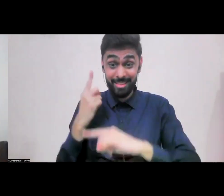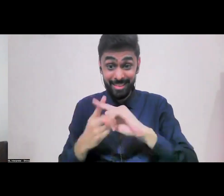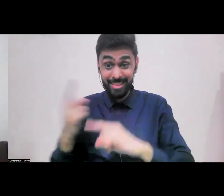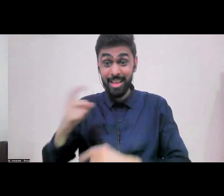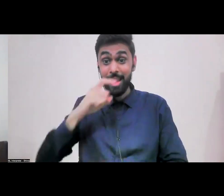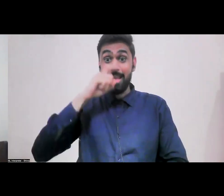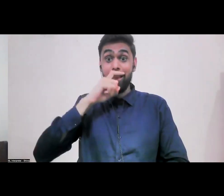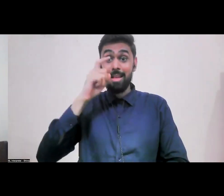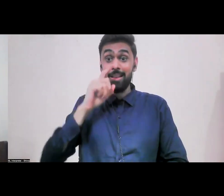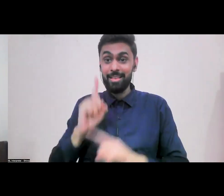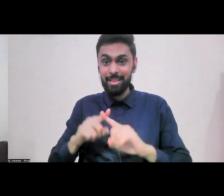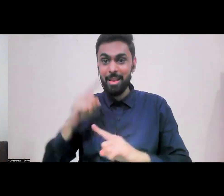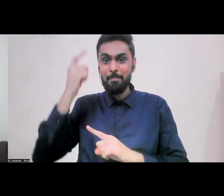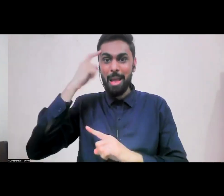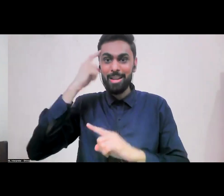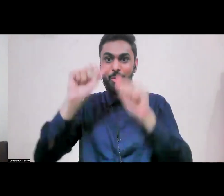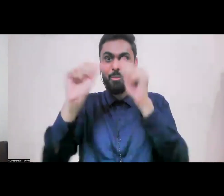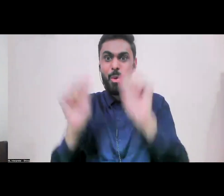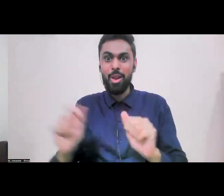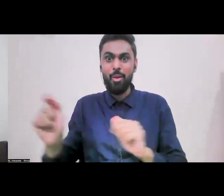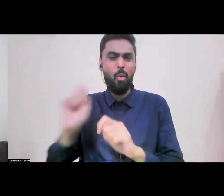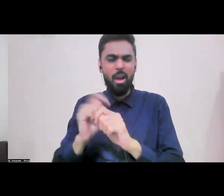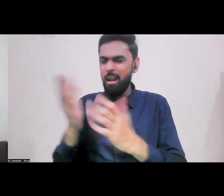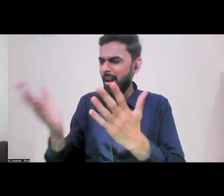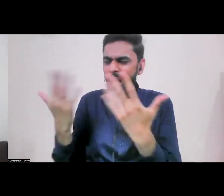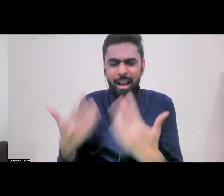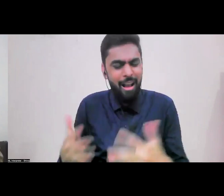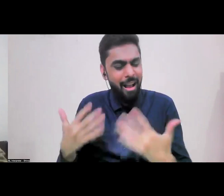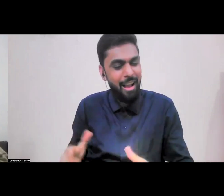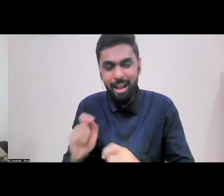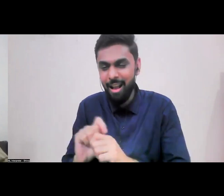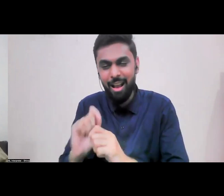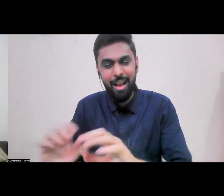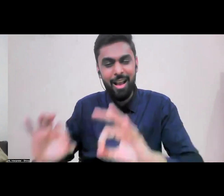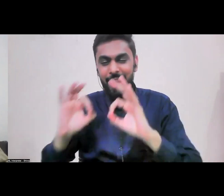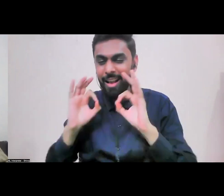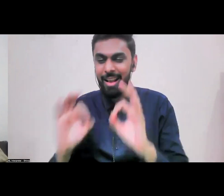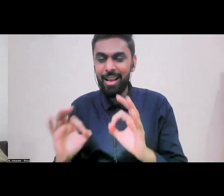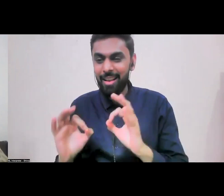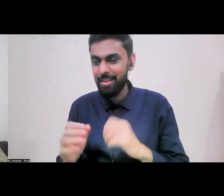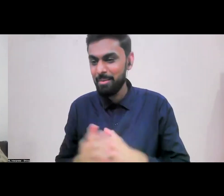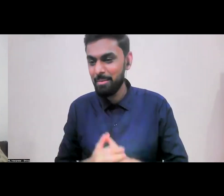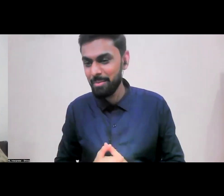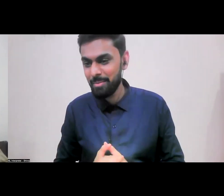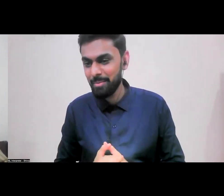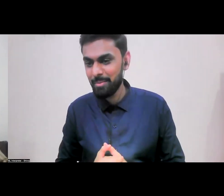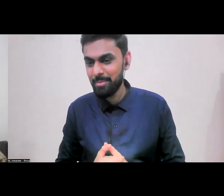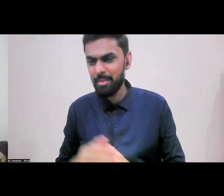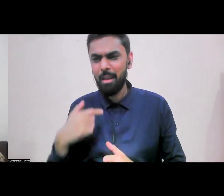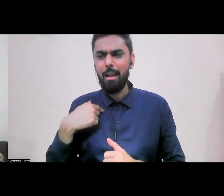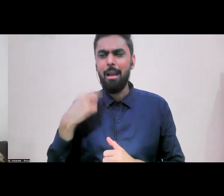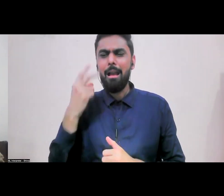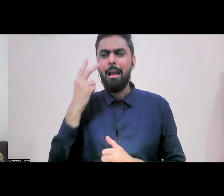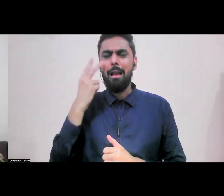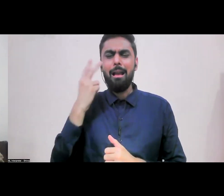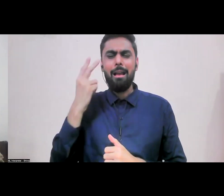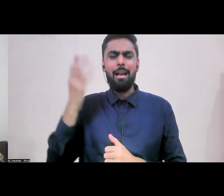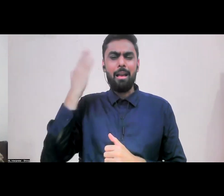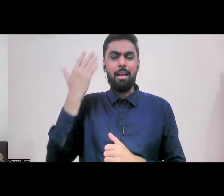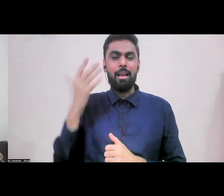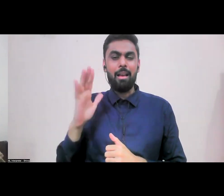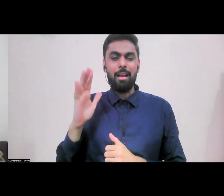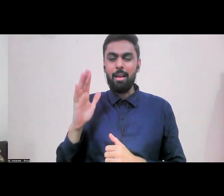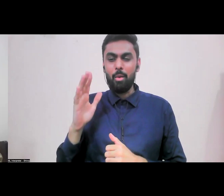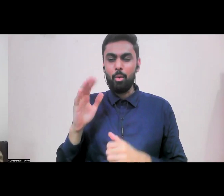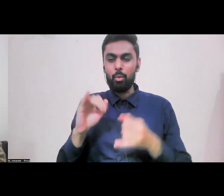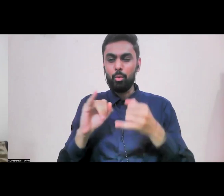in mental models, by the way, the work that you are doing. So, and I think I saw our Somita,